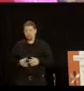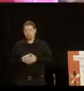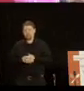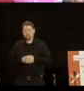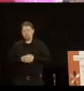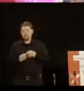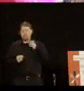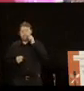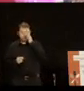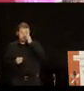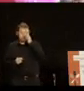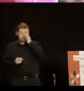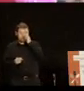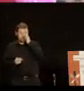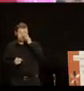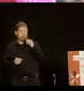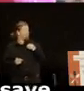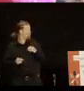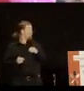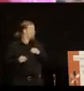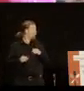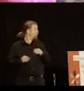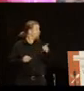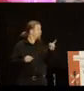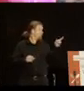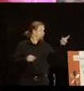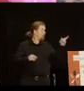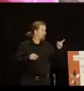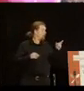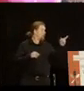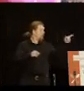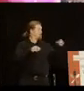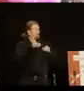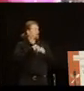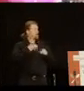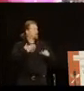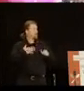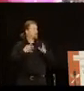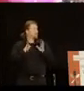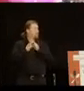So on final notes, hey Adam, how are you? He was in my breakout session today. Good to see you.